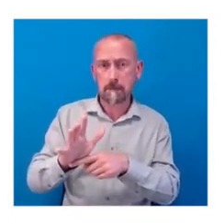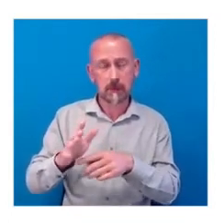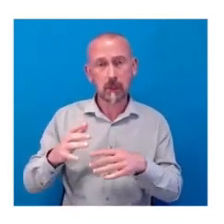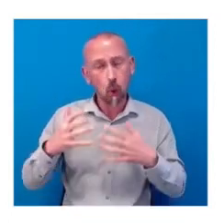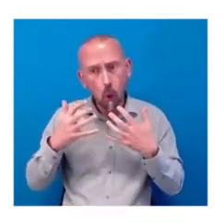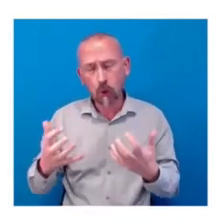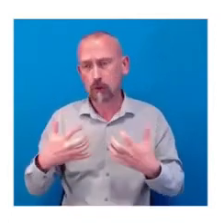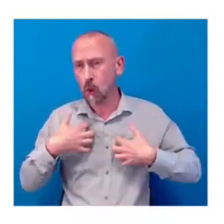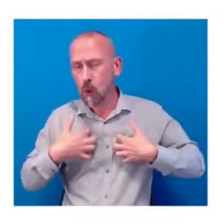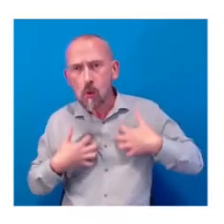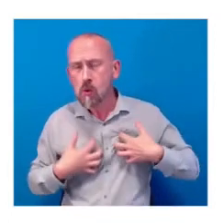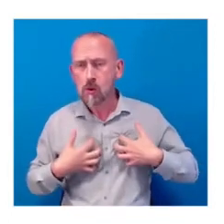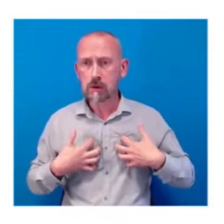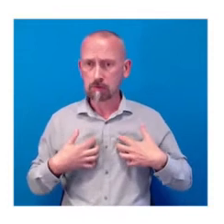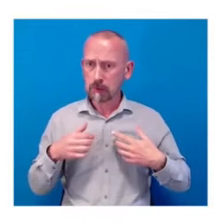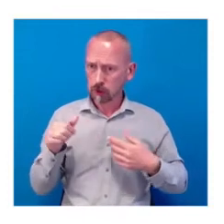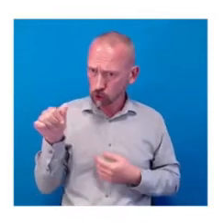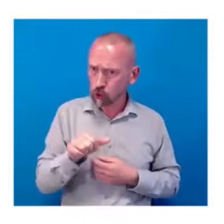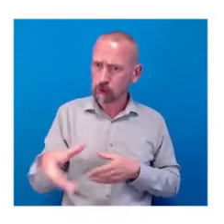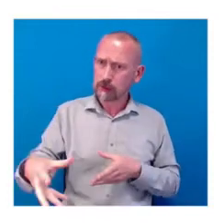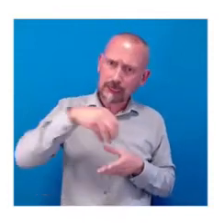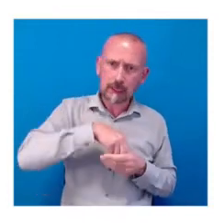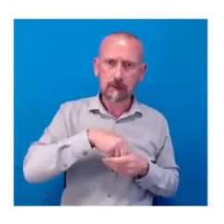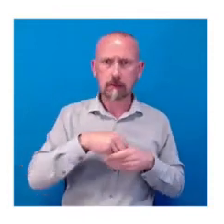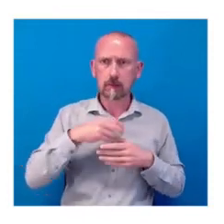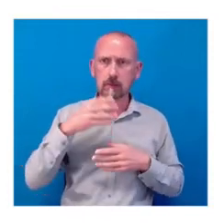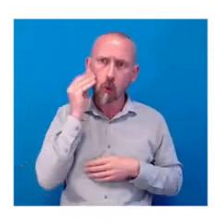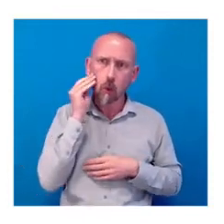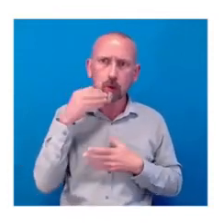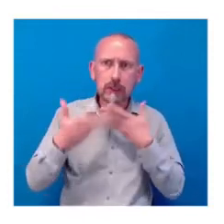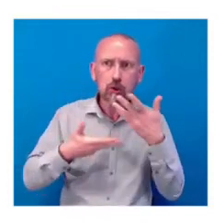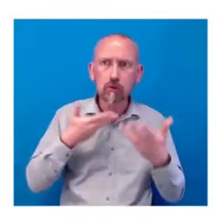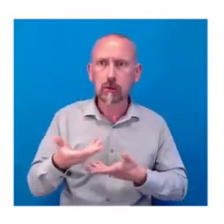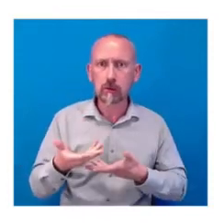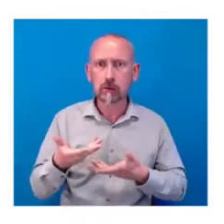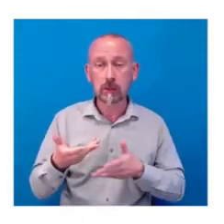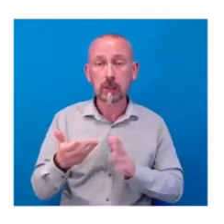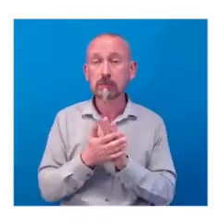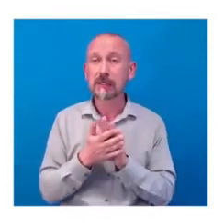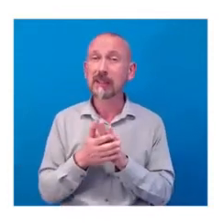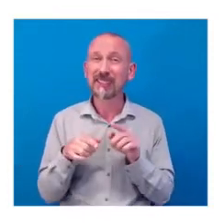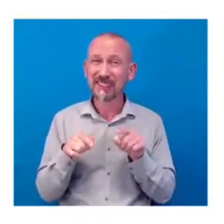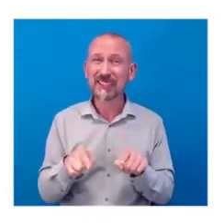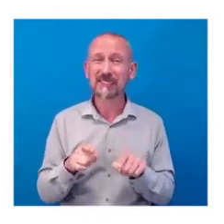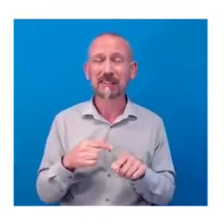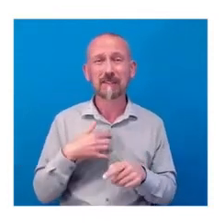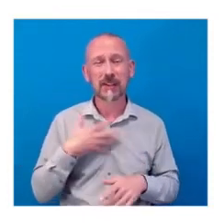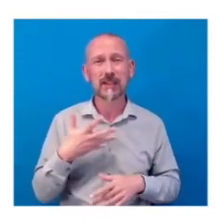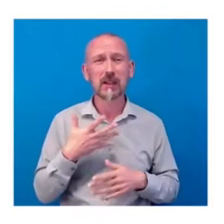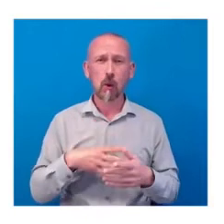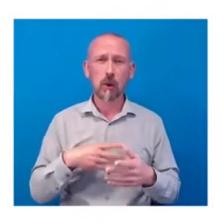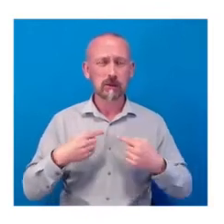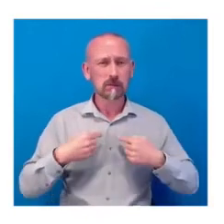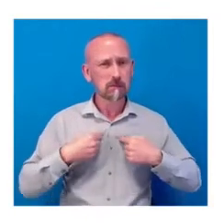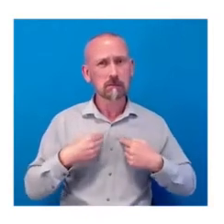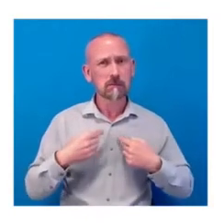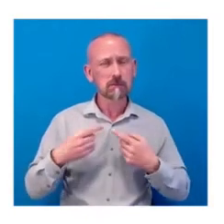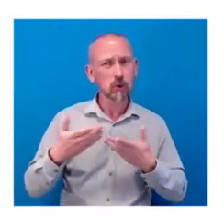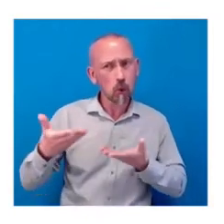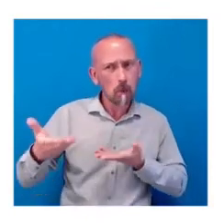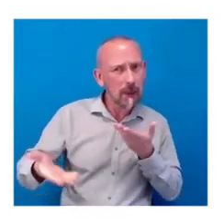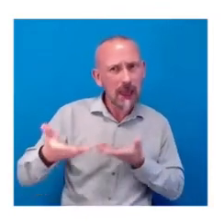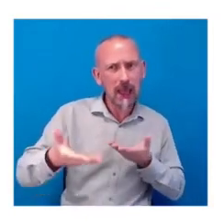should be describing. And so I think that is where I would like to be compared with everyone else, and certainly with all our rivals and across the market,